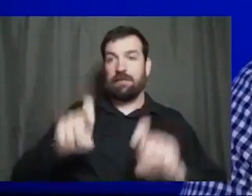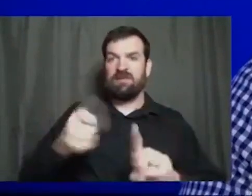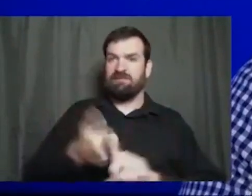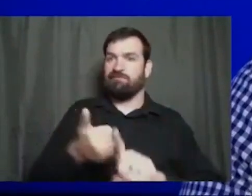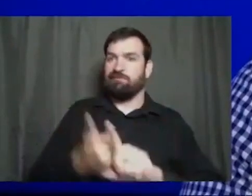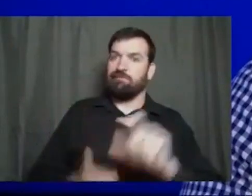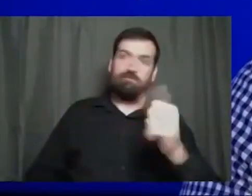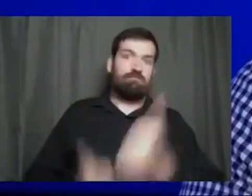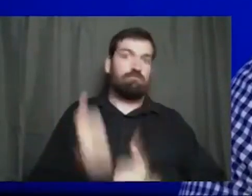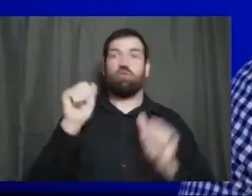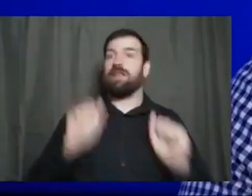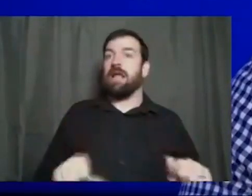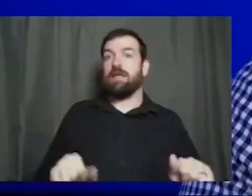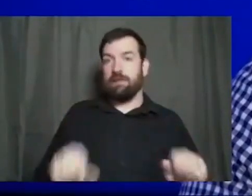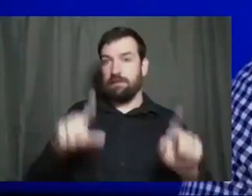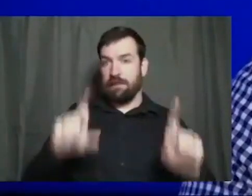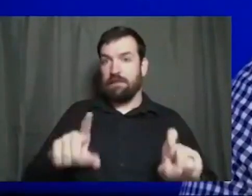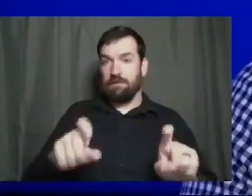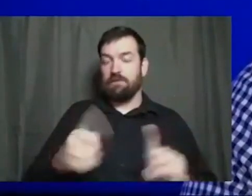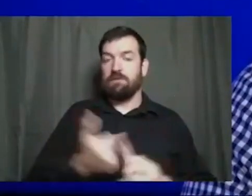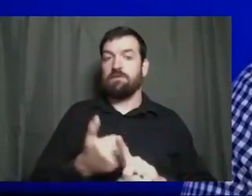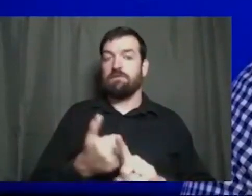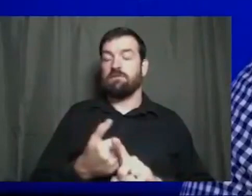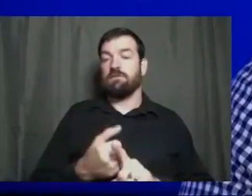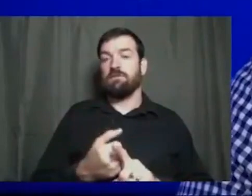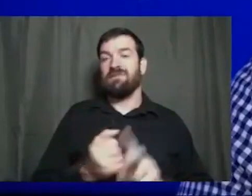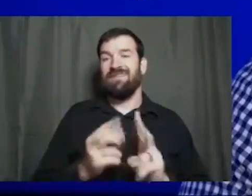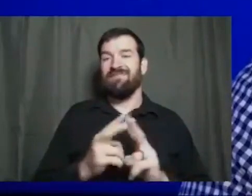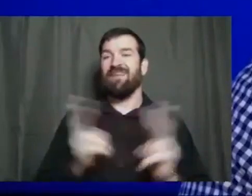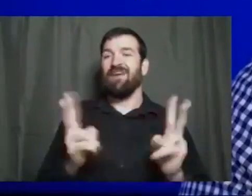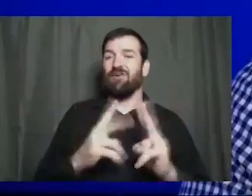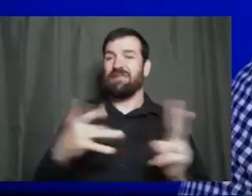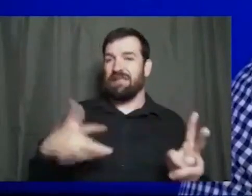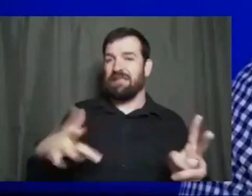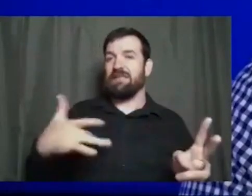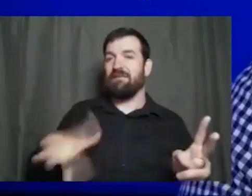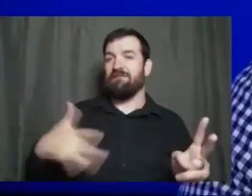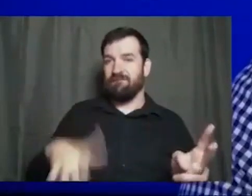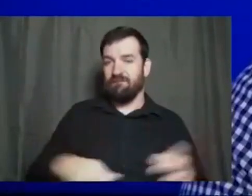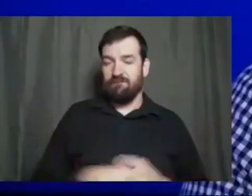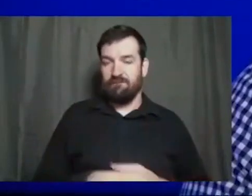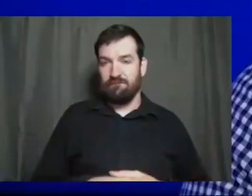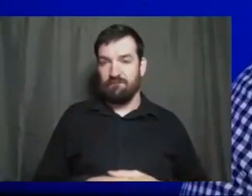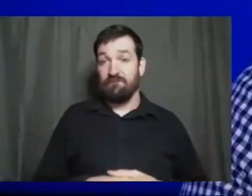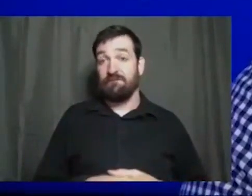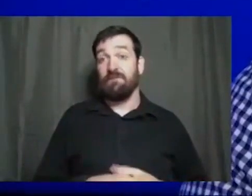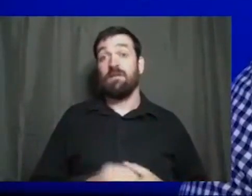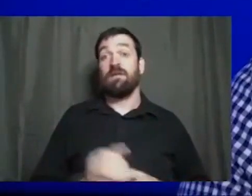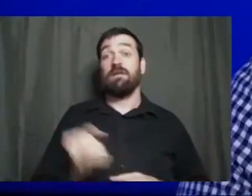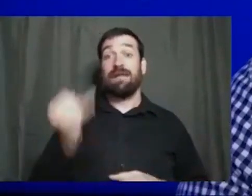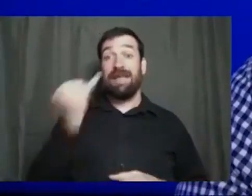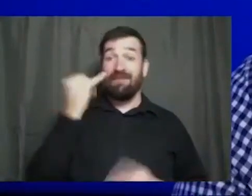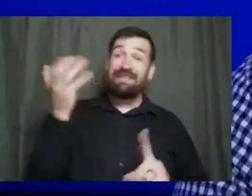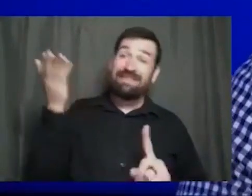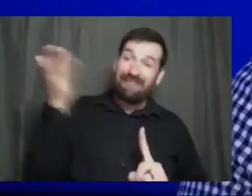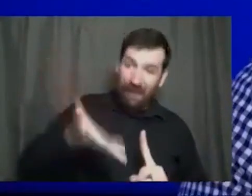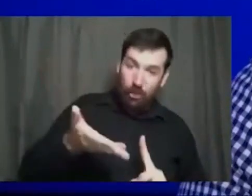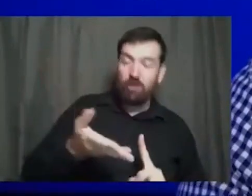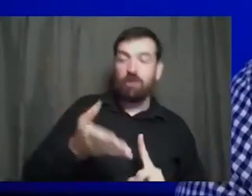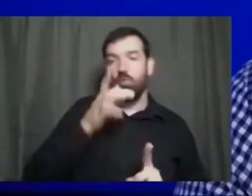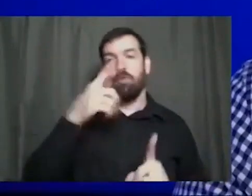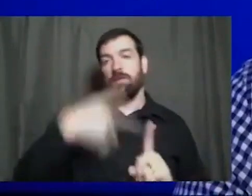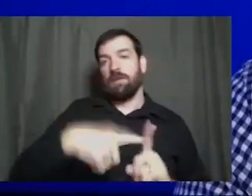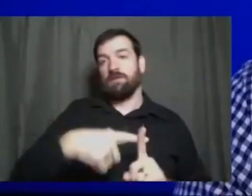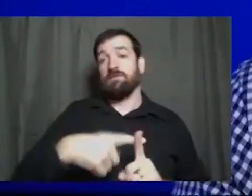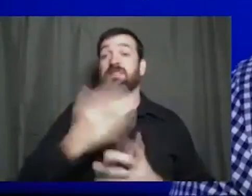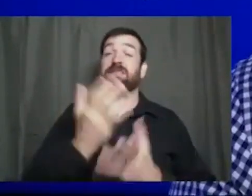get, it's going to be very sensitive, so it will definitely get a positive if it's there. Sometimes they're more sensitive where